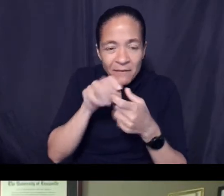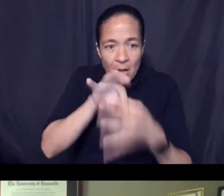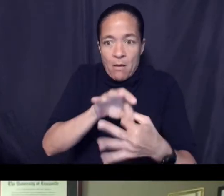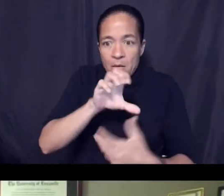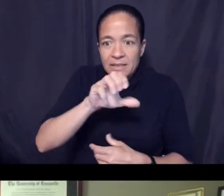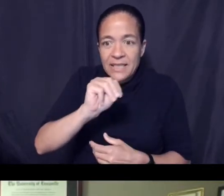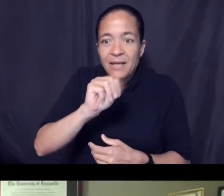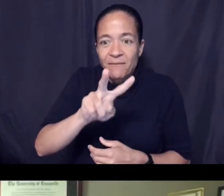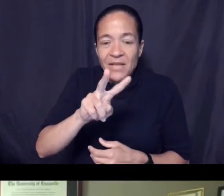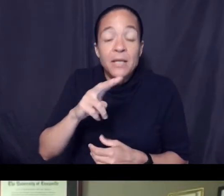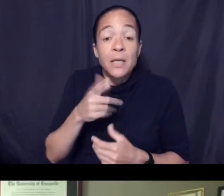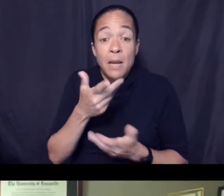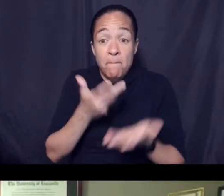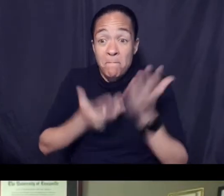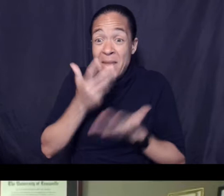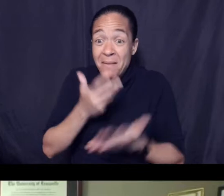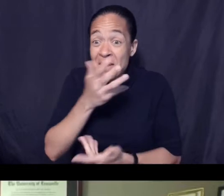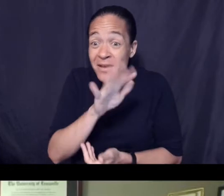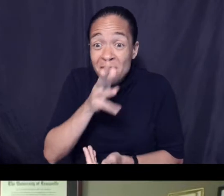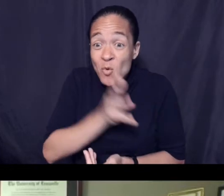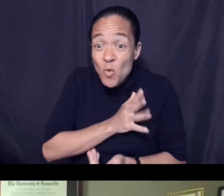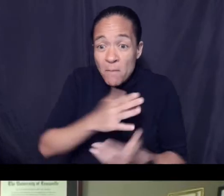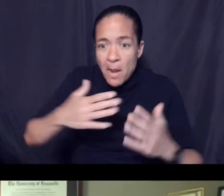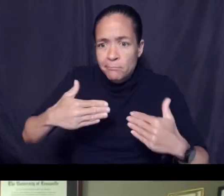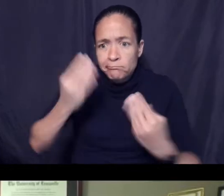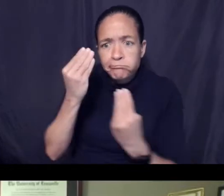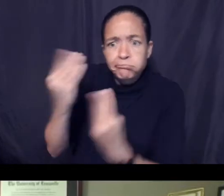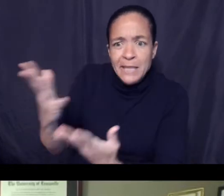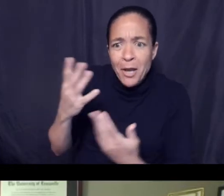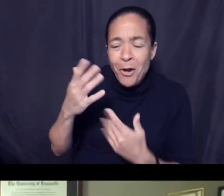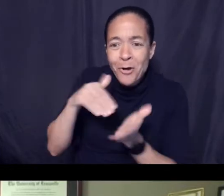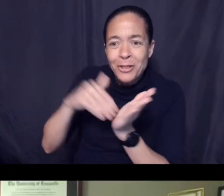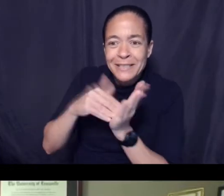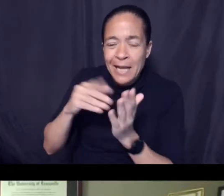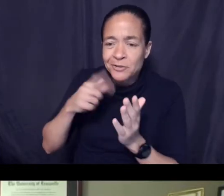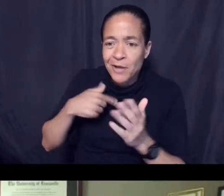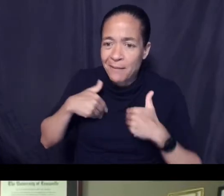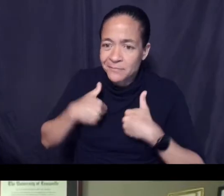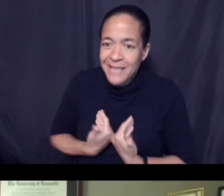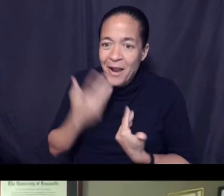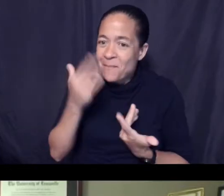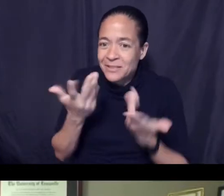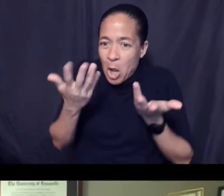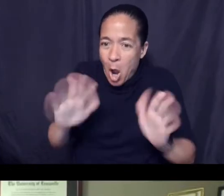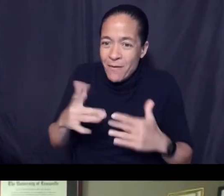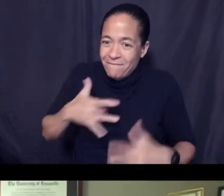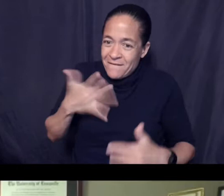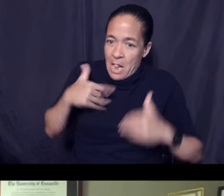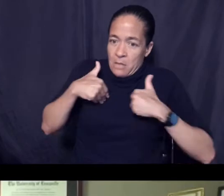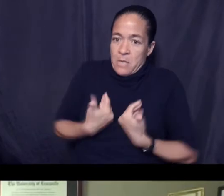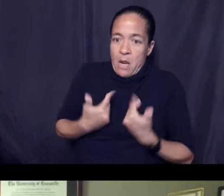subclinical, meaning the woman may not tell her OB that she's been tired, as that's a common complaint during pregnancy.